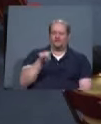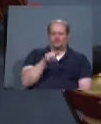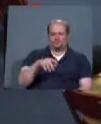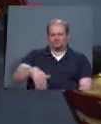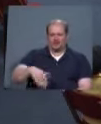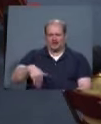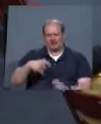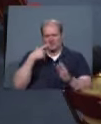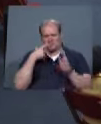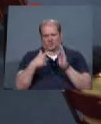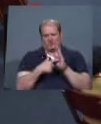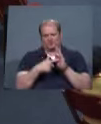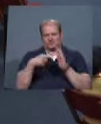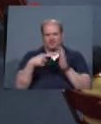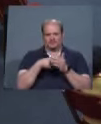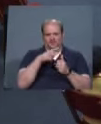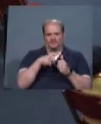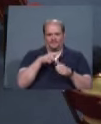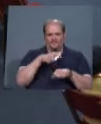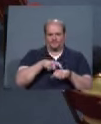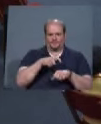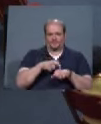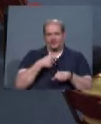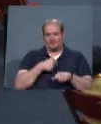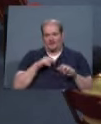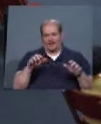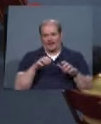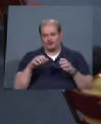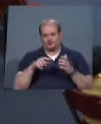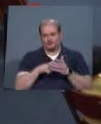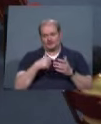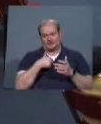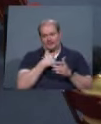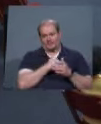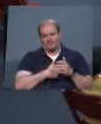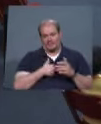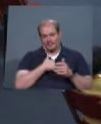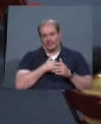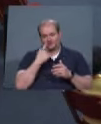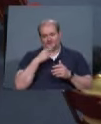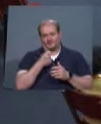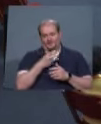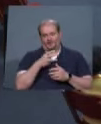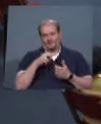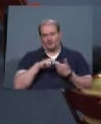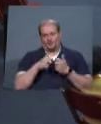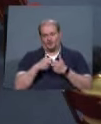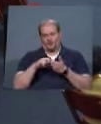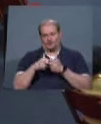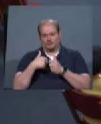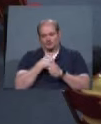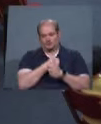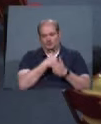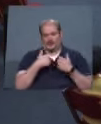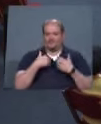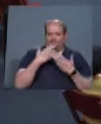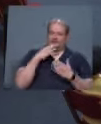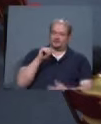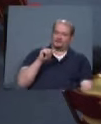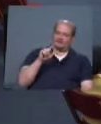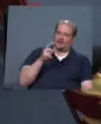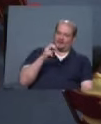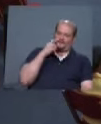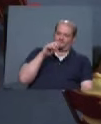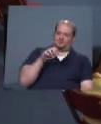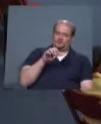haven't noticed, this is the first time I've done this, so I apologize for the few glitches that we've had. And I want to thank Allie for doing such a